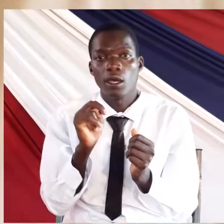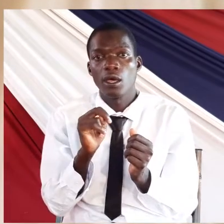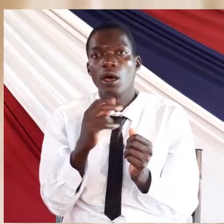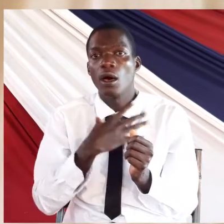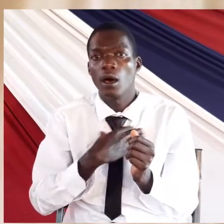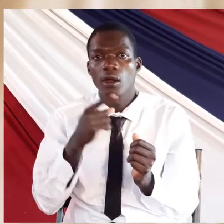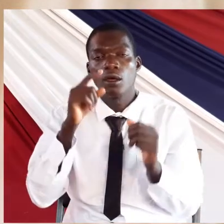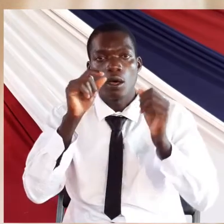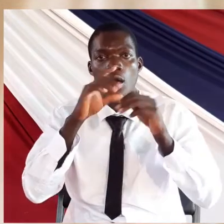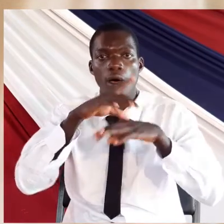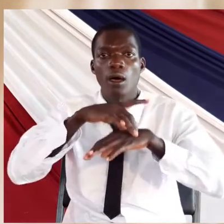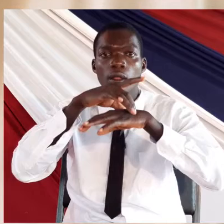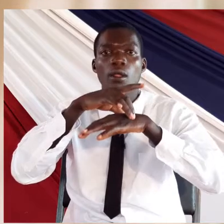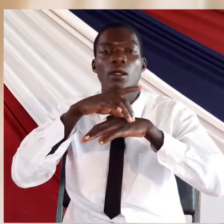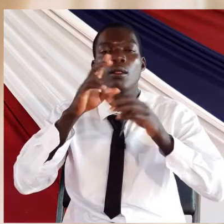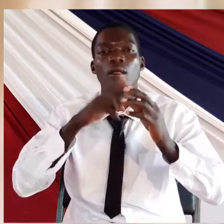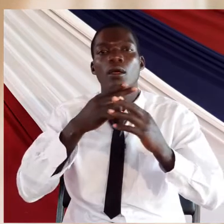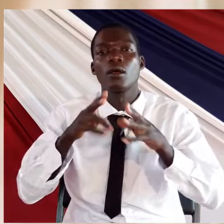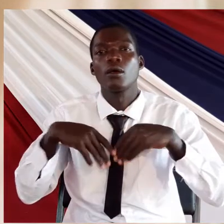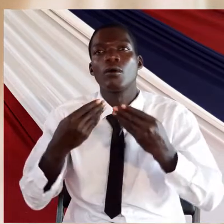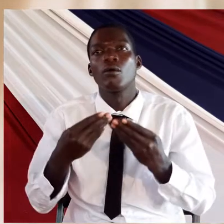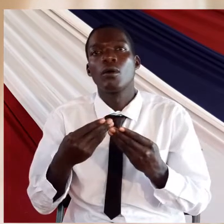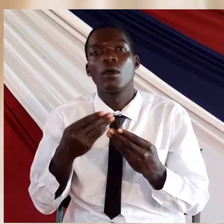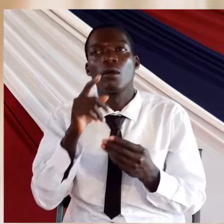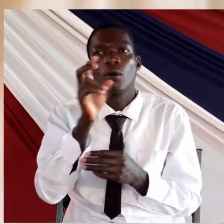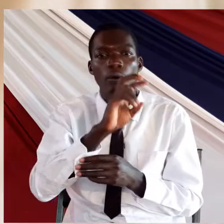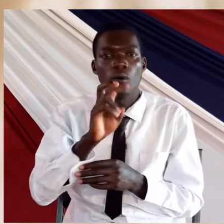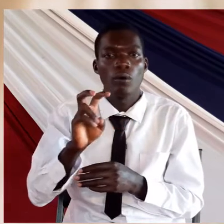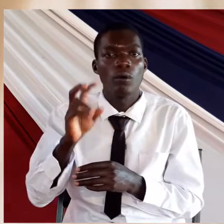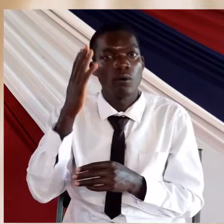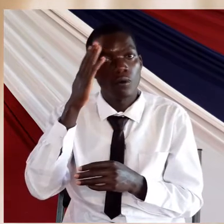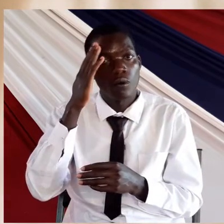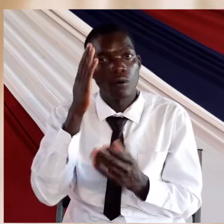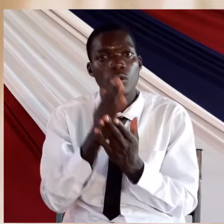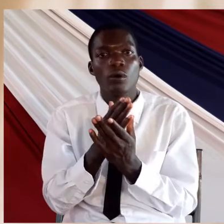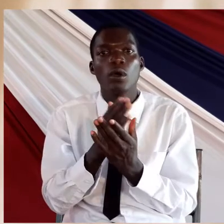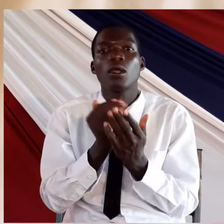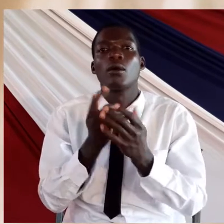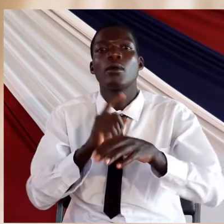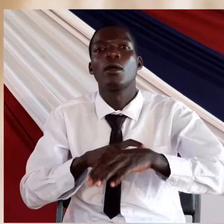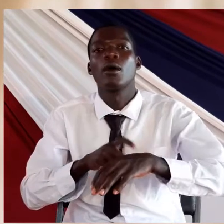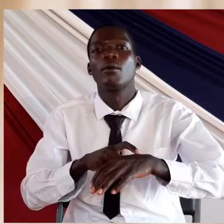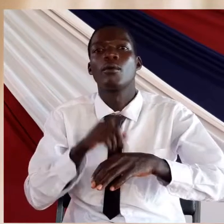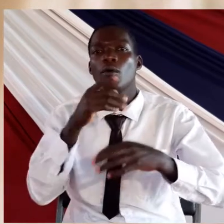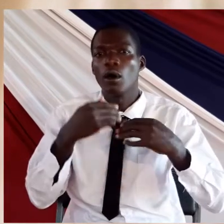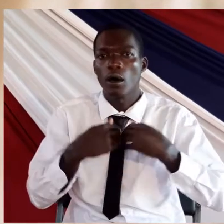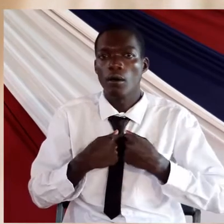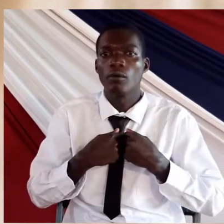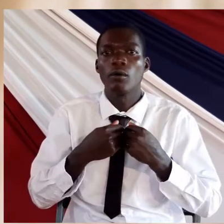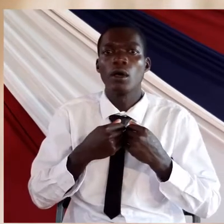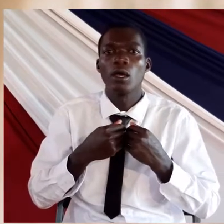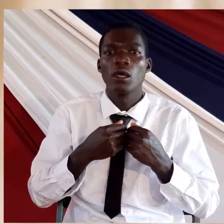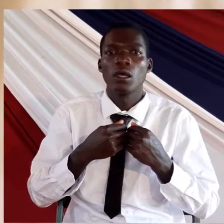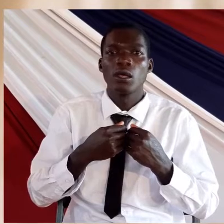and then there are differences. So when you want to know the truth, sometimes to have a counterfeit, yes,